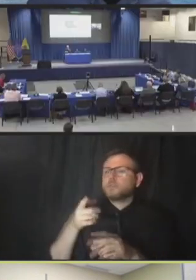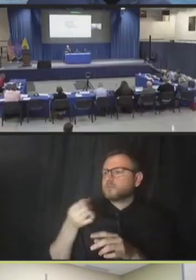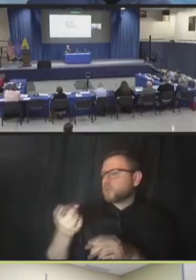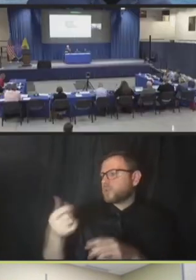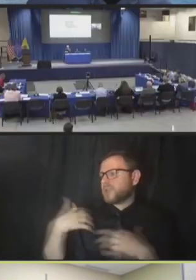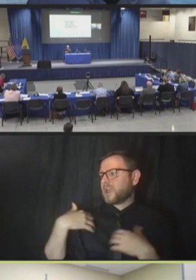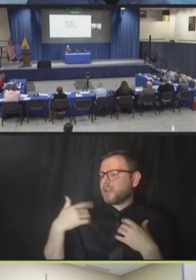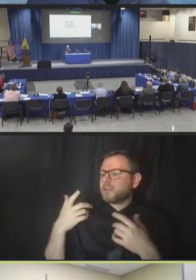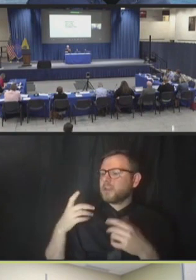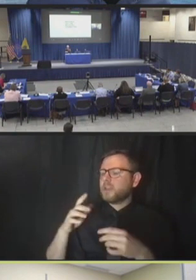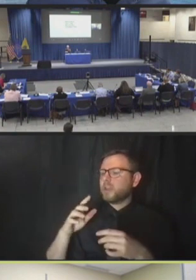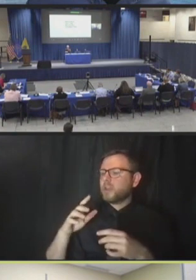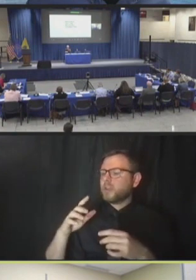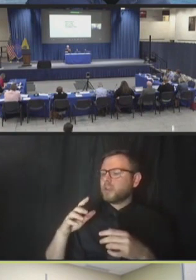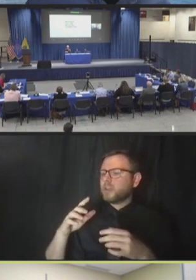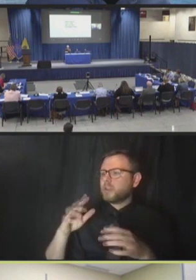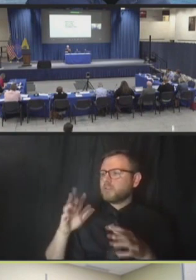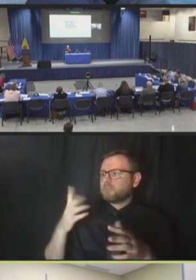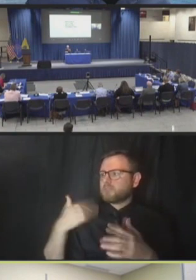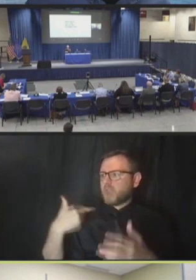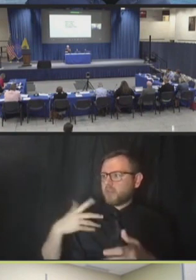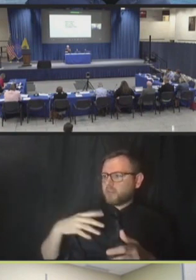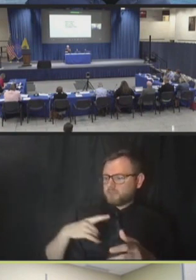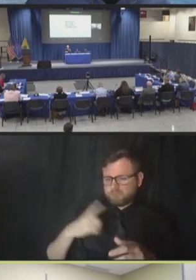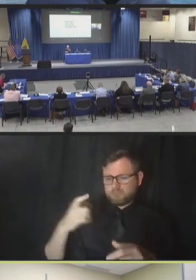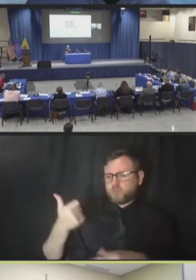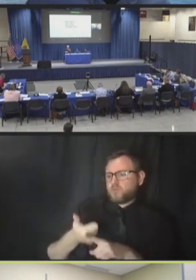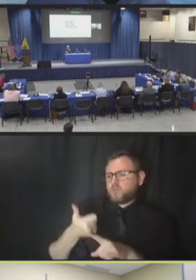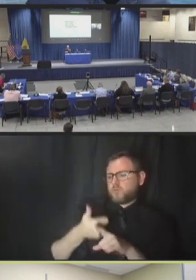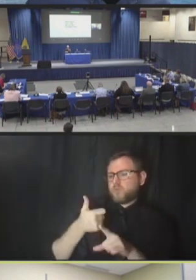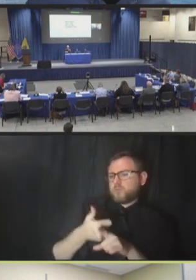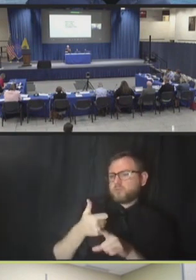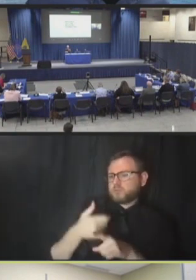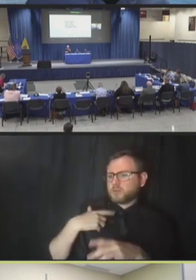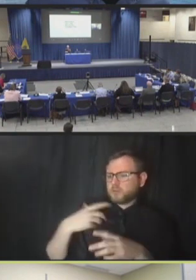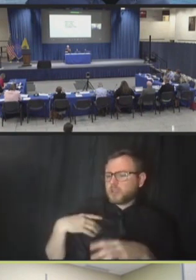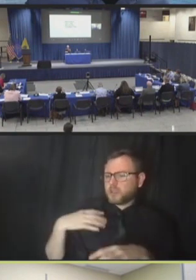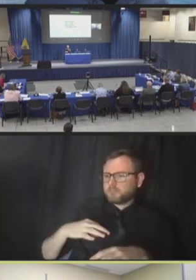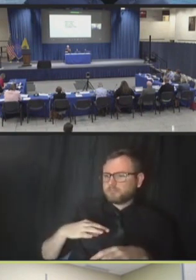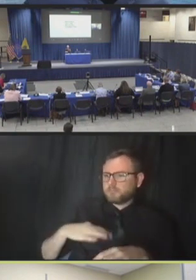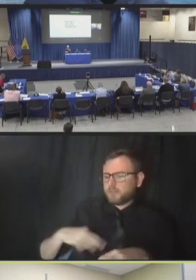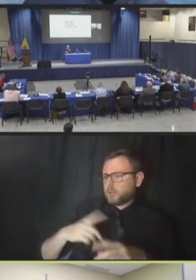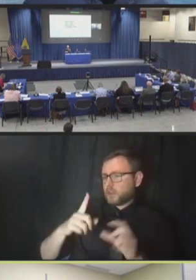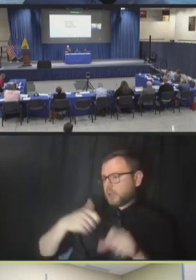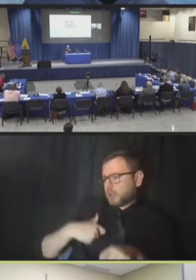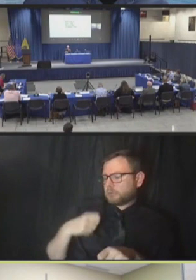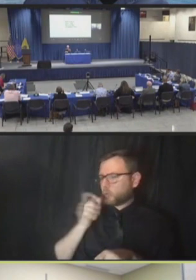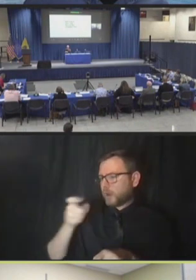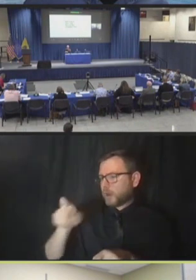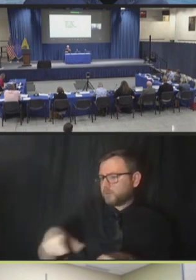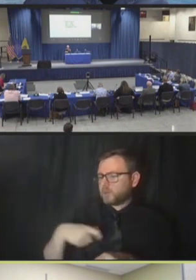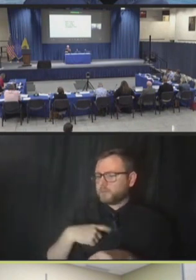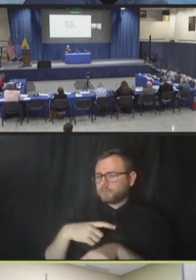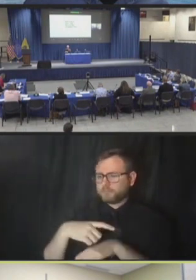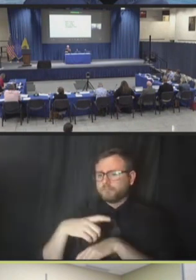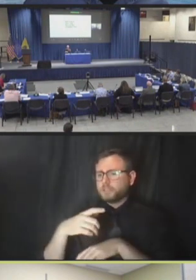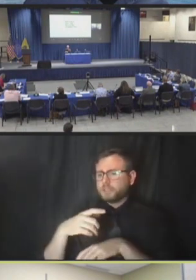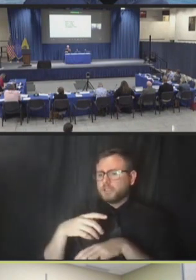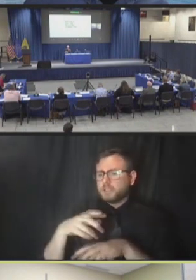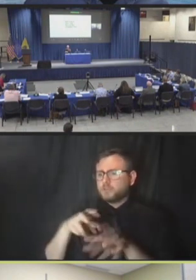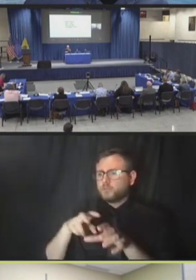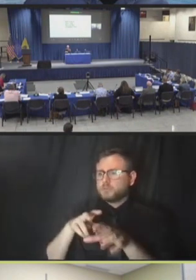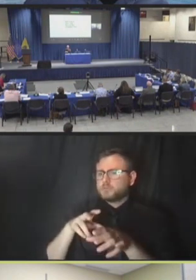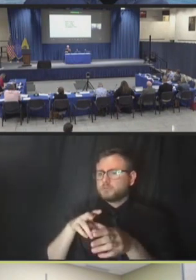vaccine is a very real thing, and we continue to see that in research. To put what Dr. Del Rio said more succinctly, this is much